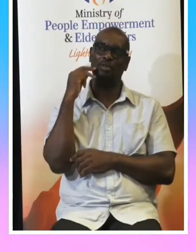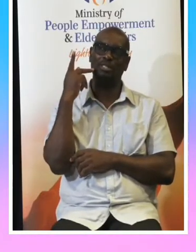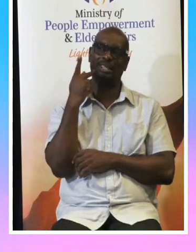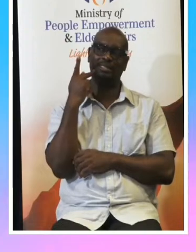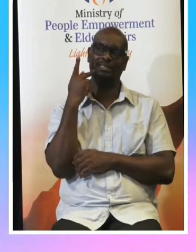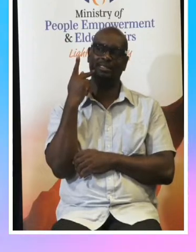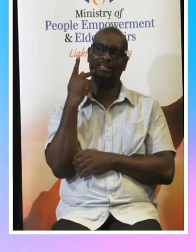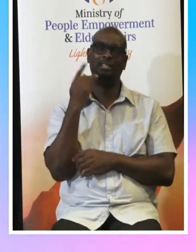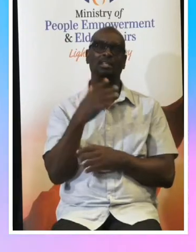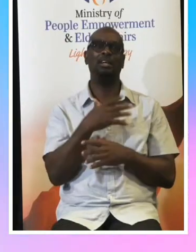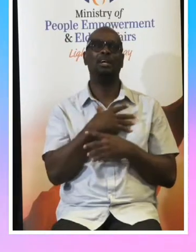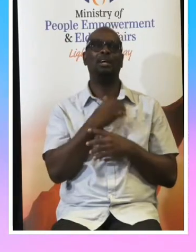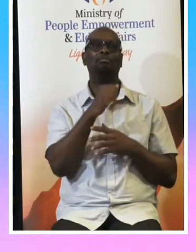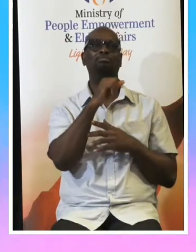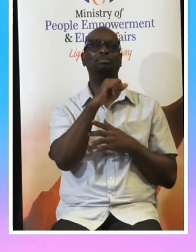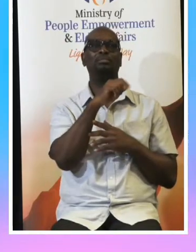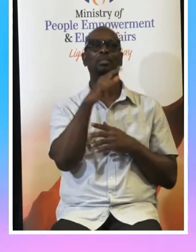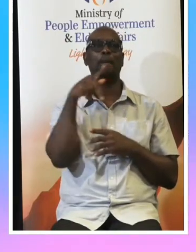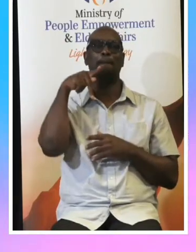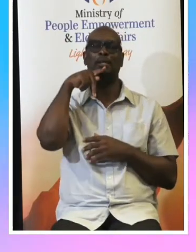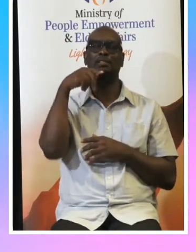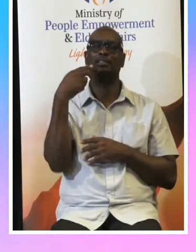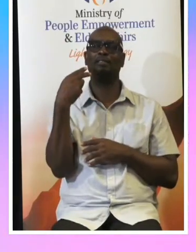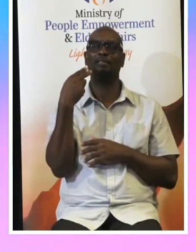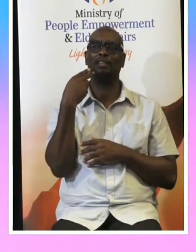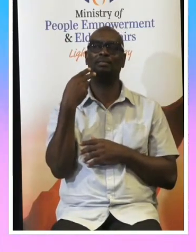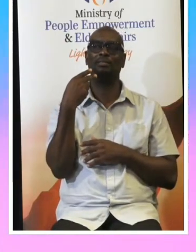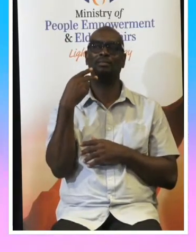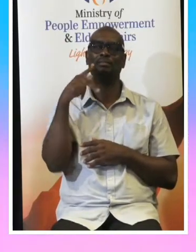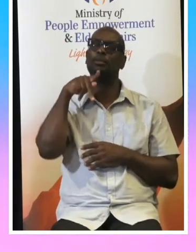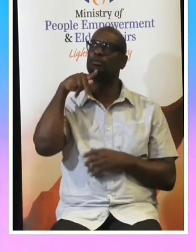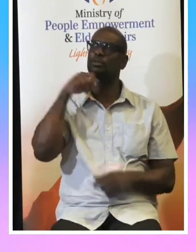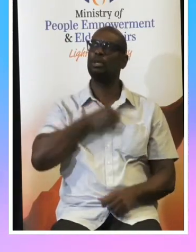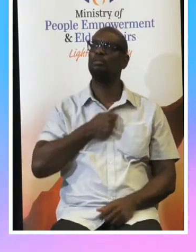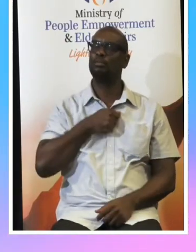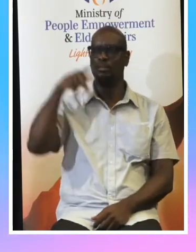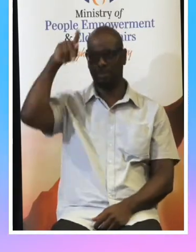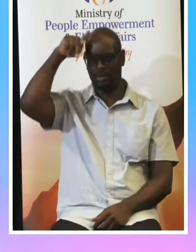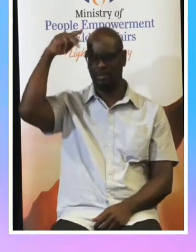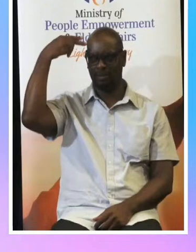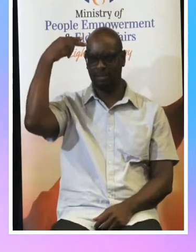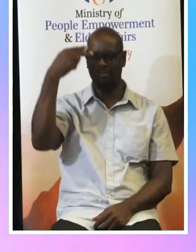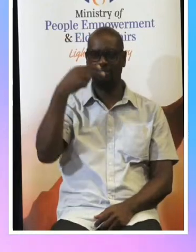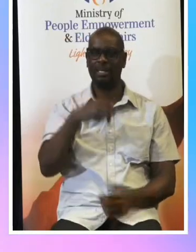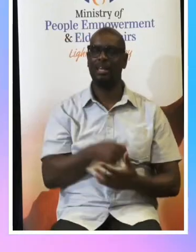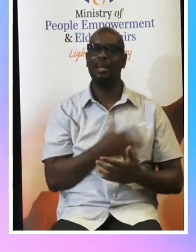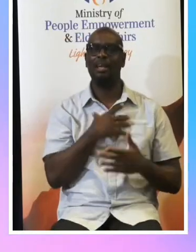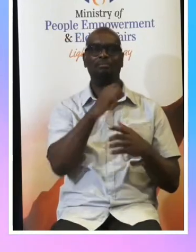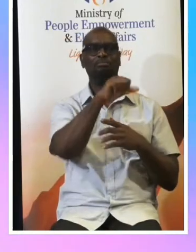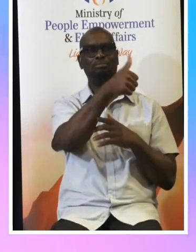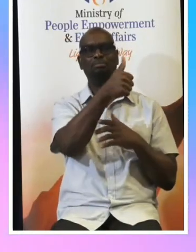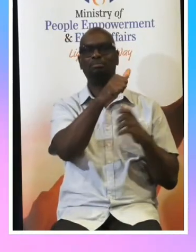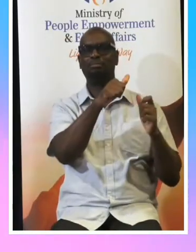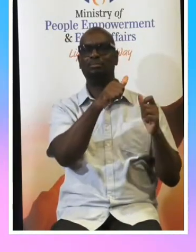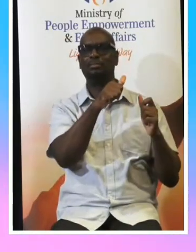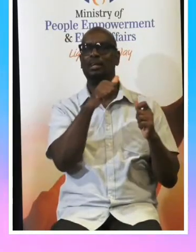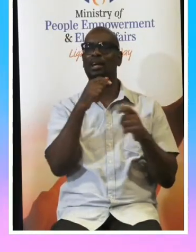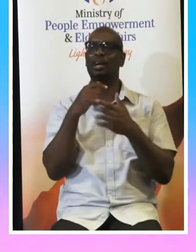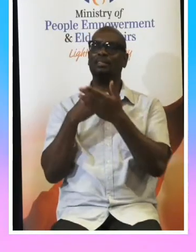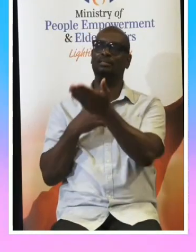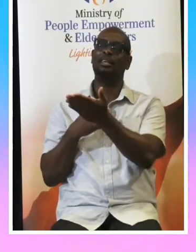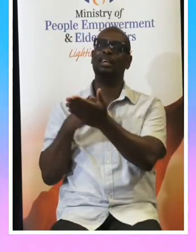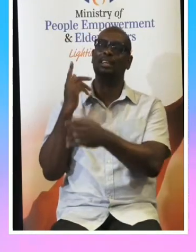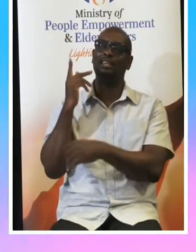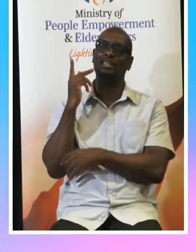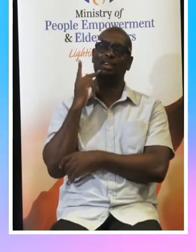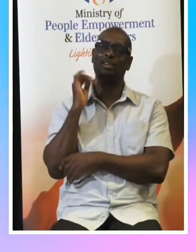and of course, most honorable Kerri-Ann Eiffel, and Order of the Republic, Dr.